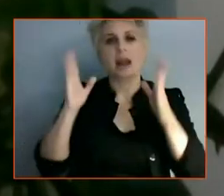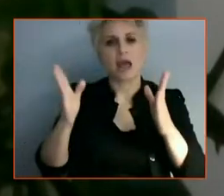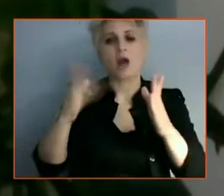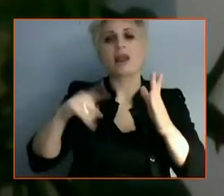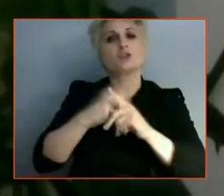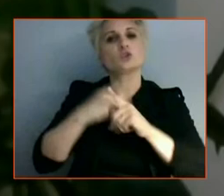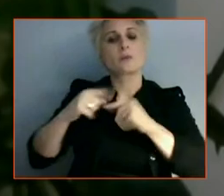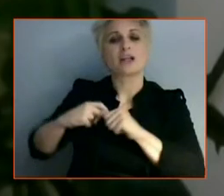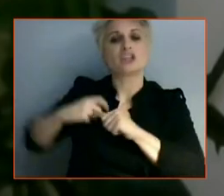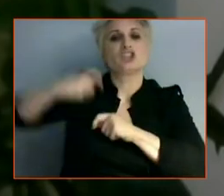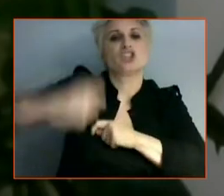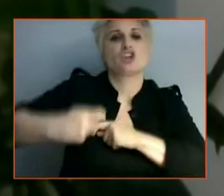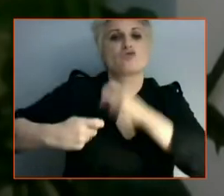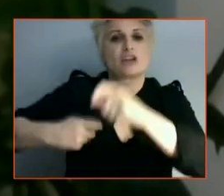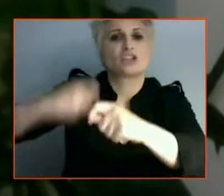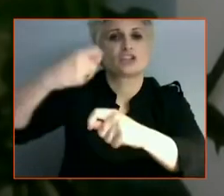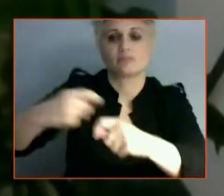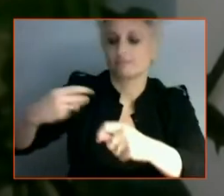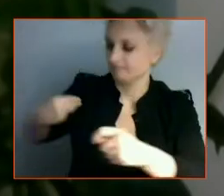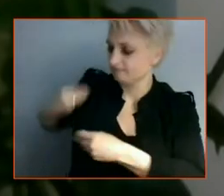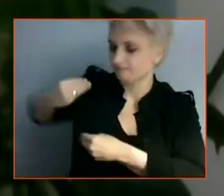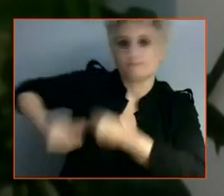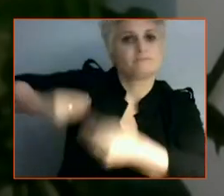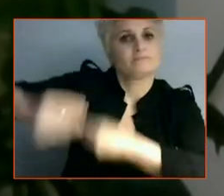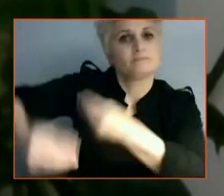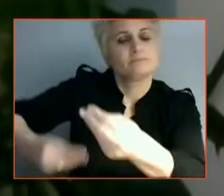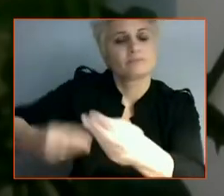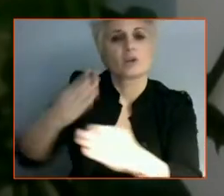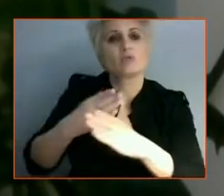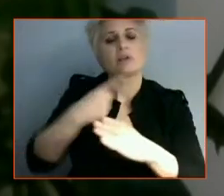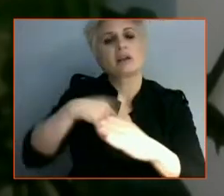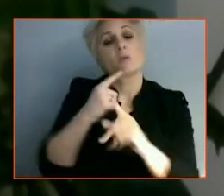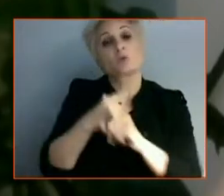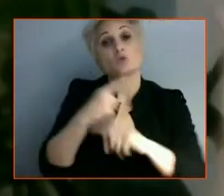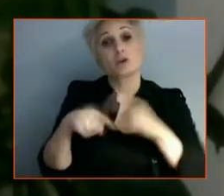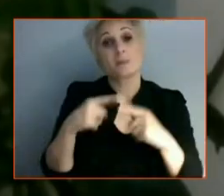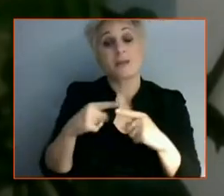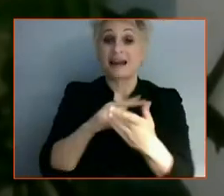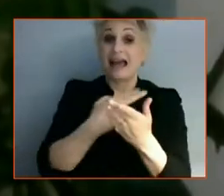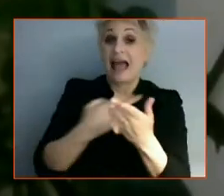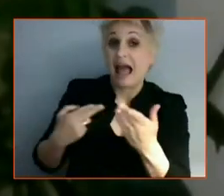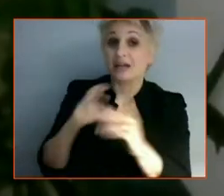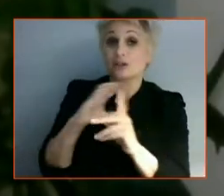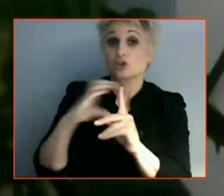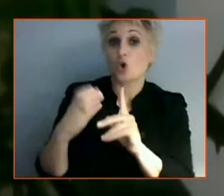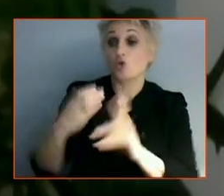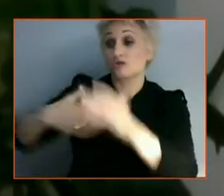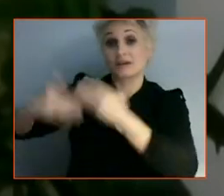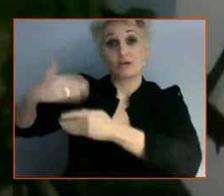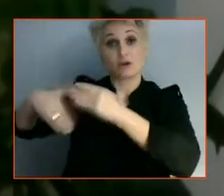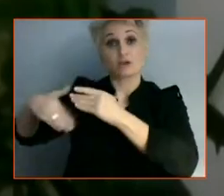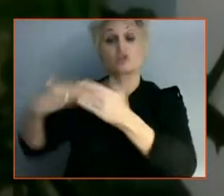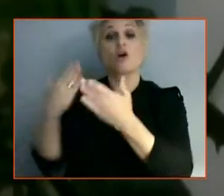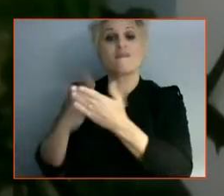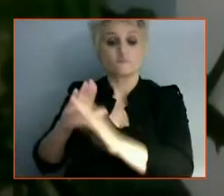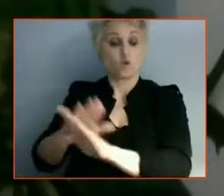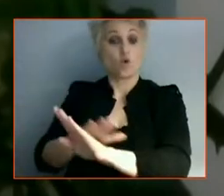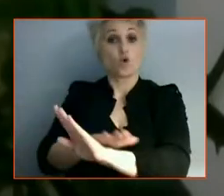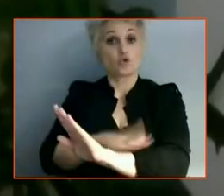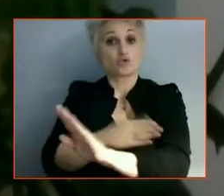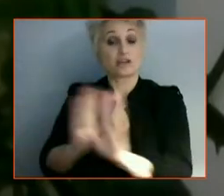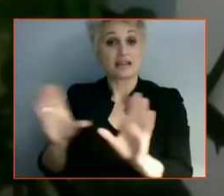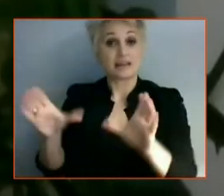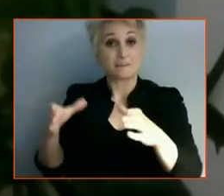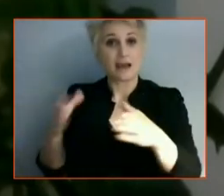talking about arts, culture and heritage, it's incredibly important to the Greens that we move into a space that acknowledges a kind of te ao